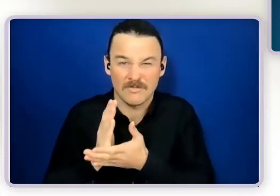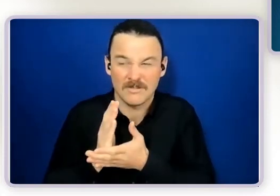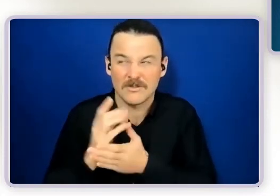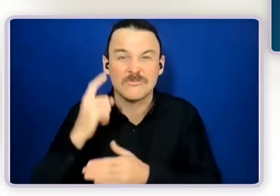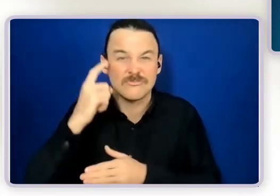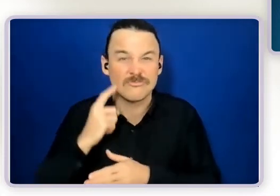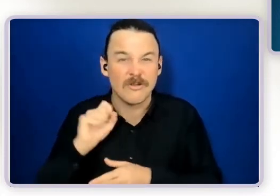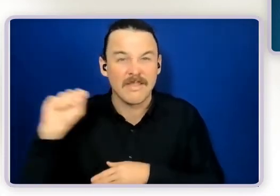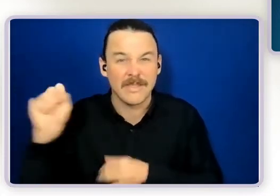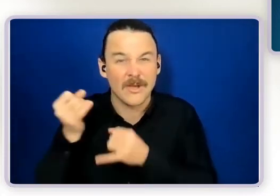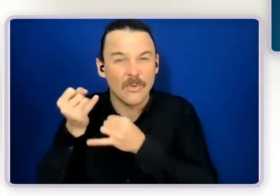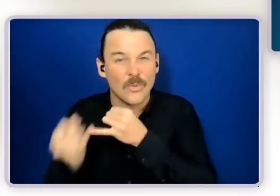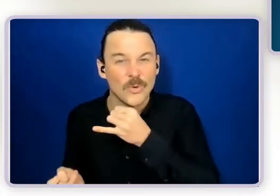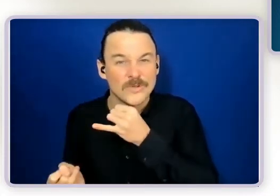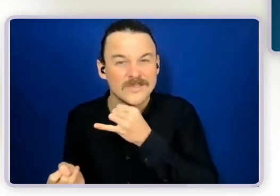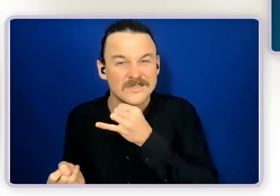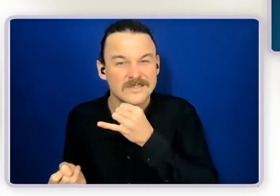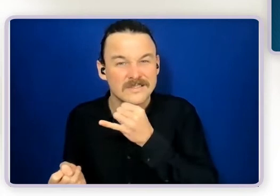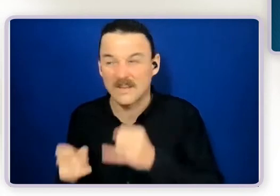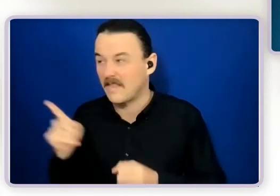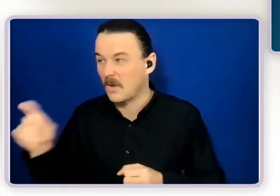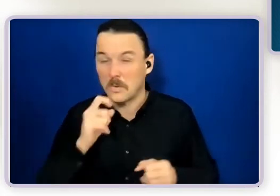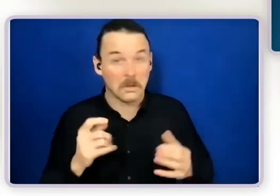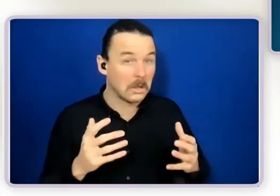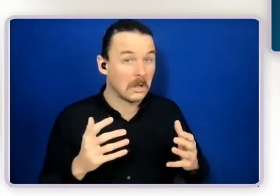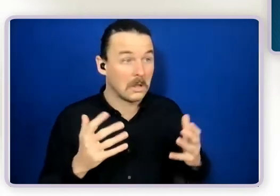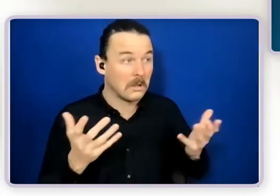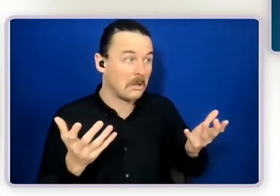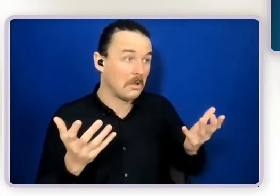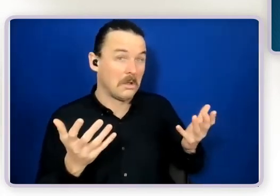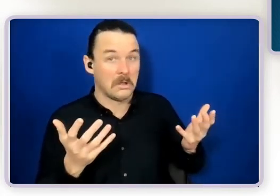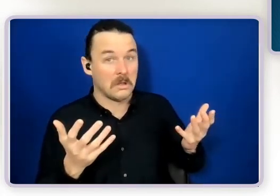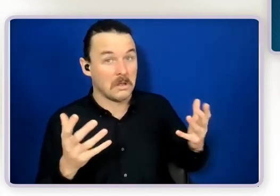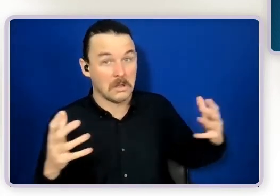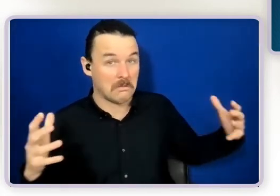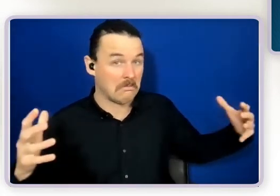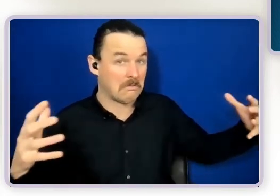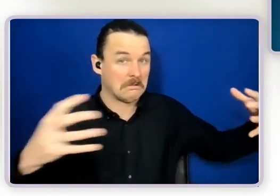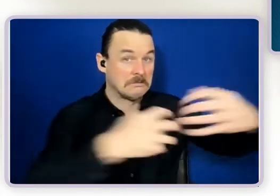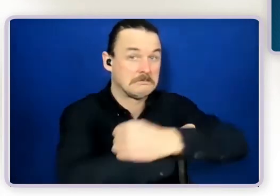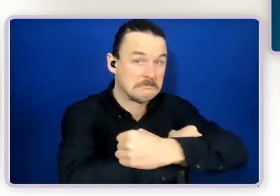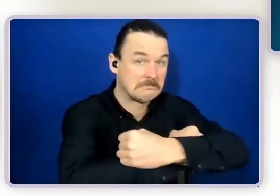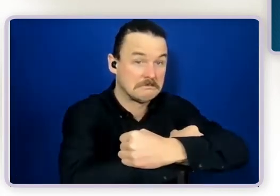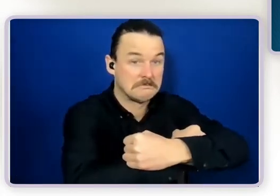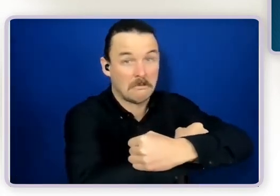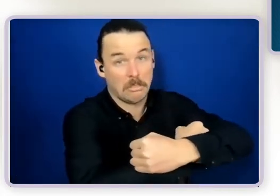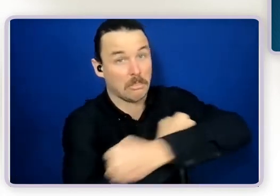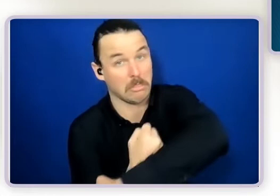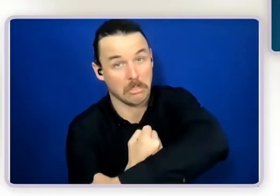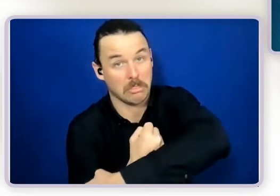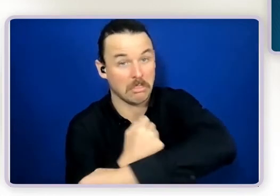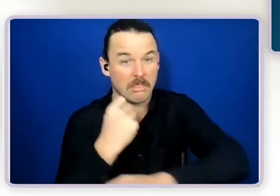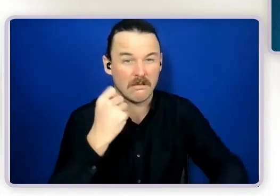someone whichever way they can. And if you look at this list and see what's not allowed,